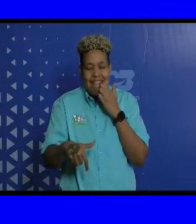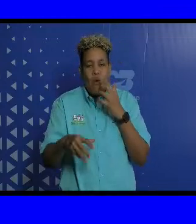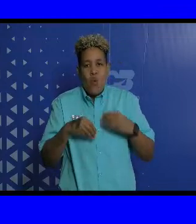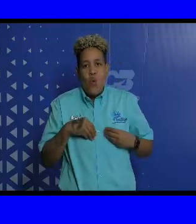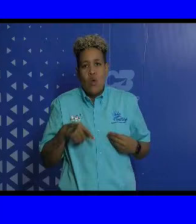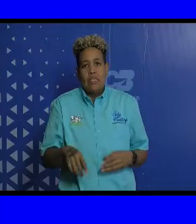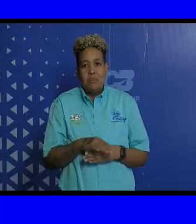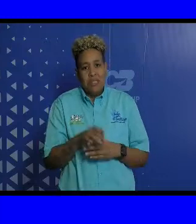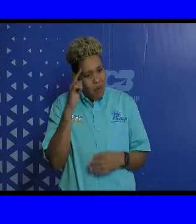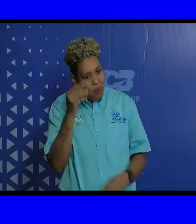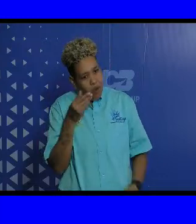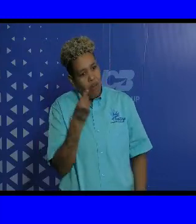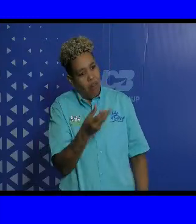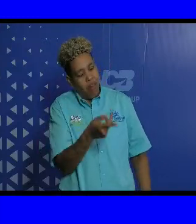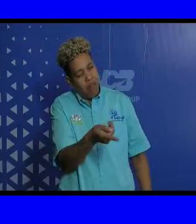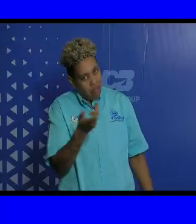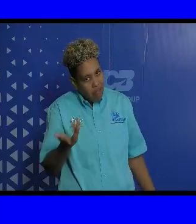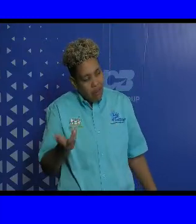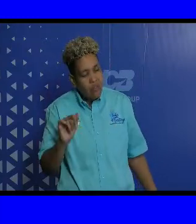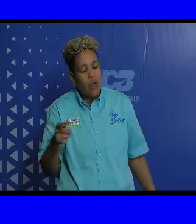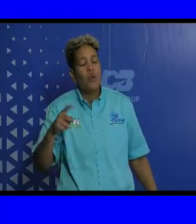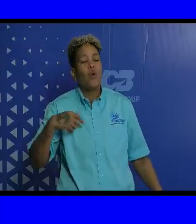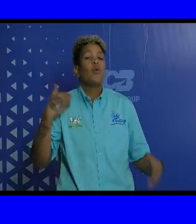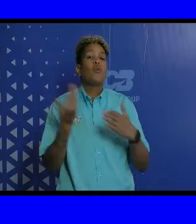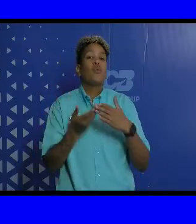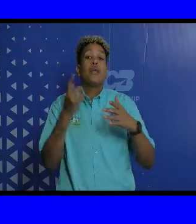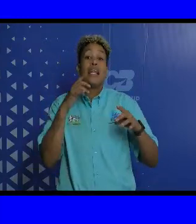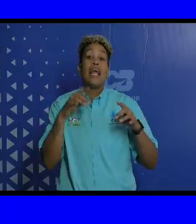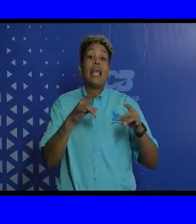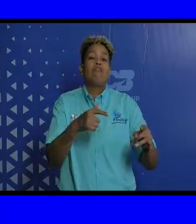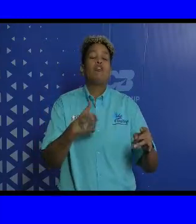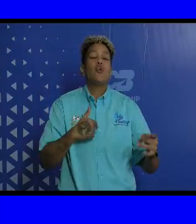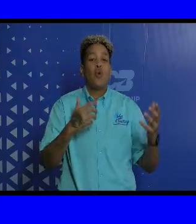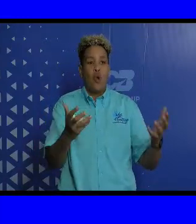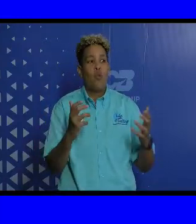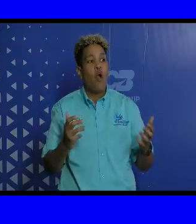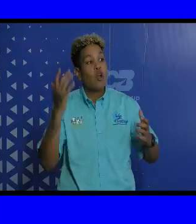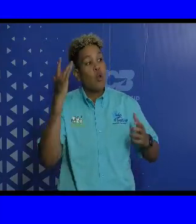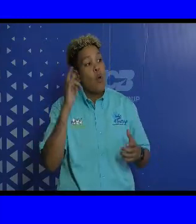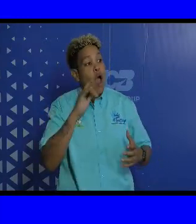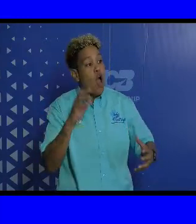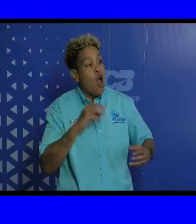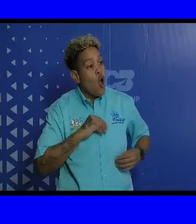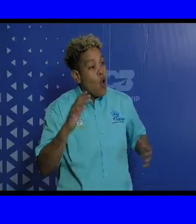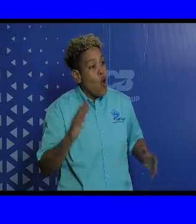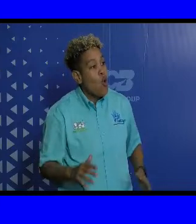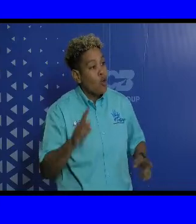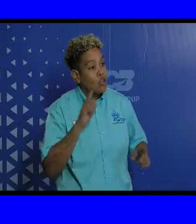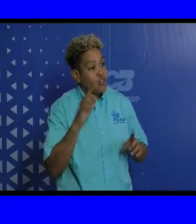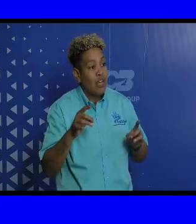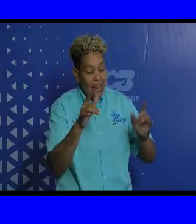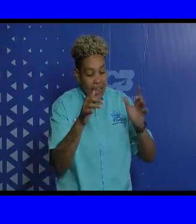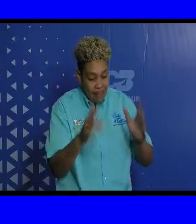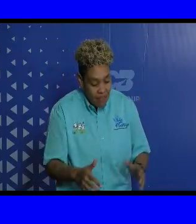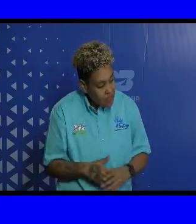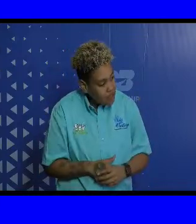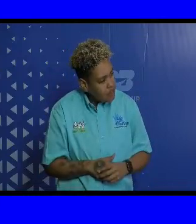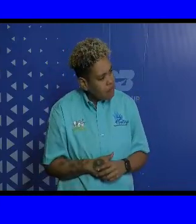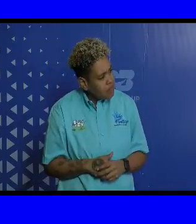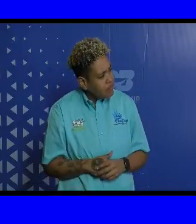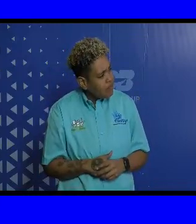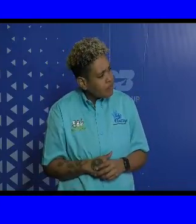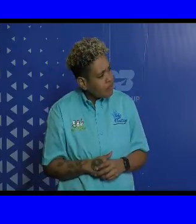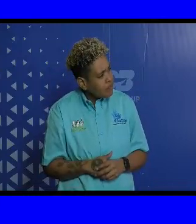of. And that is where we're going to get to the efficiencies that we want, because owners are efficient. It